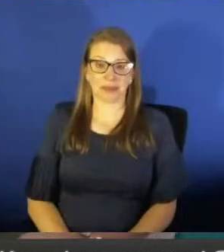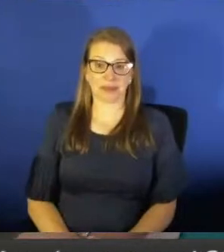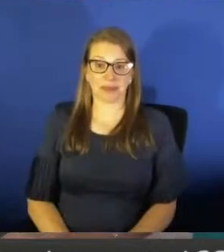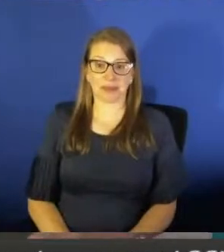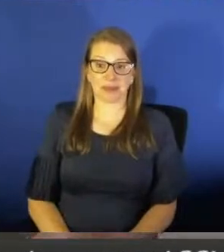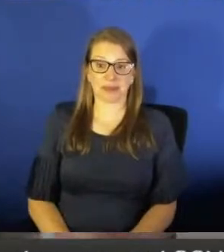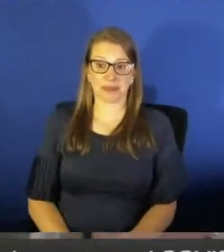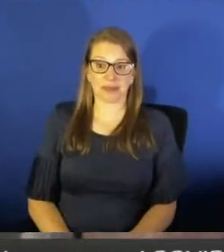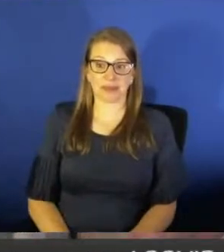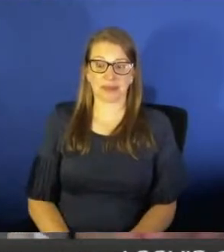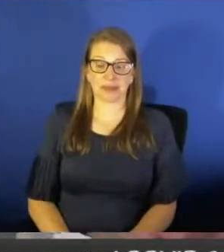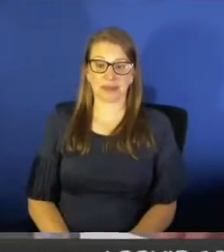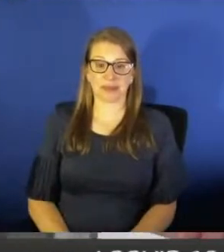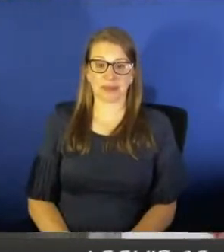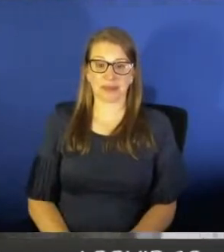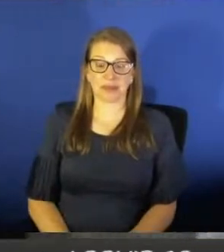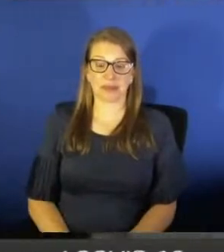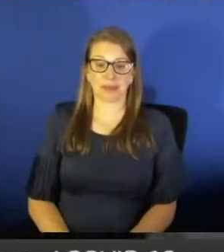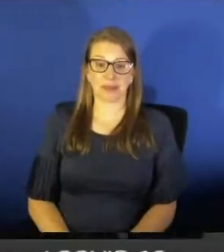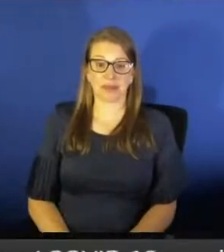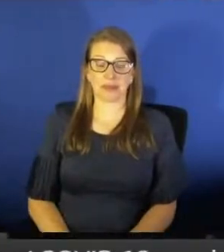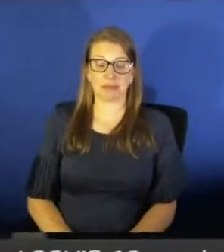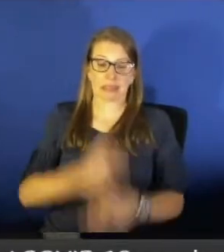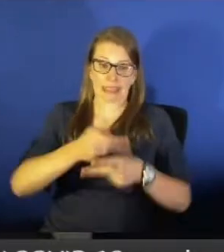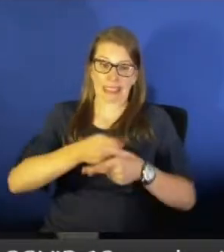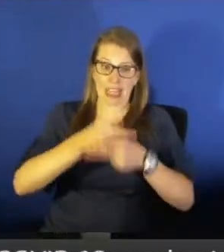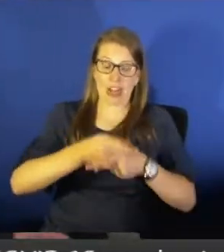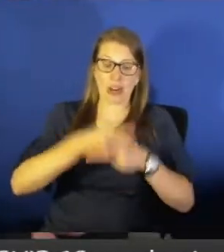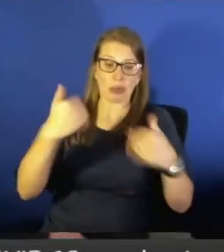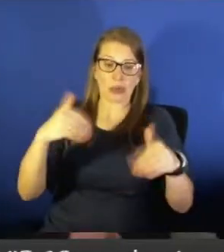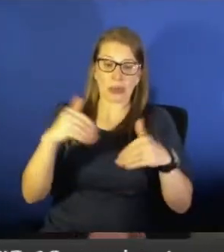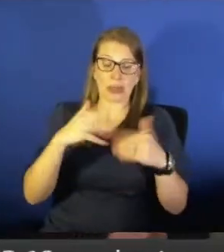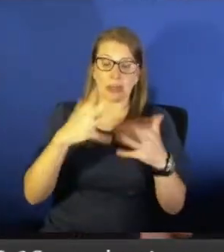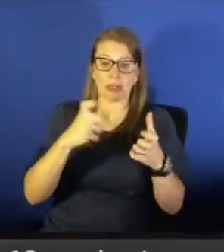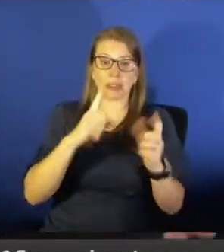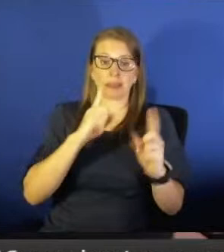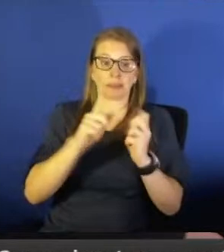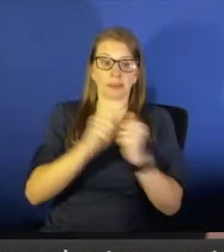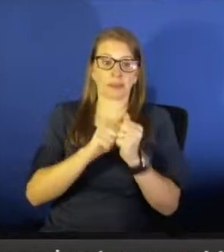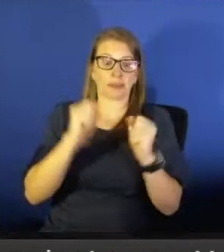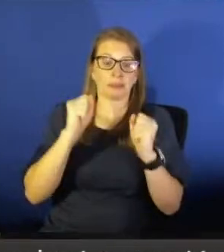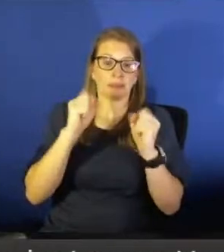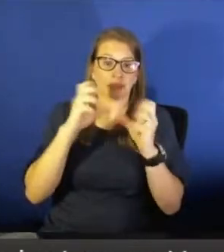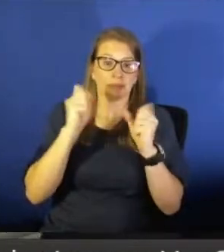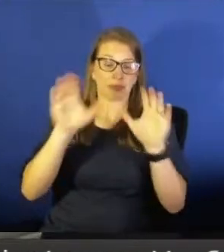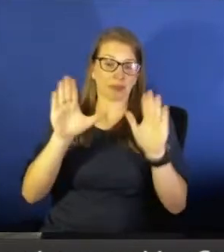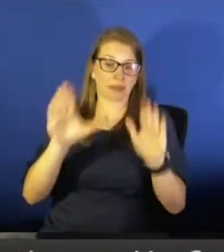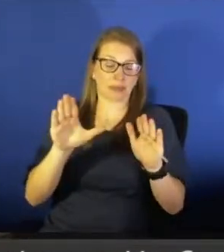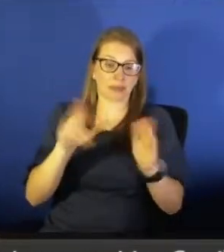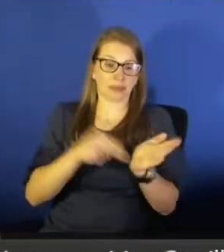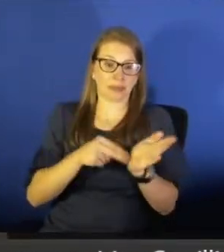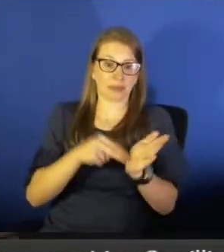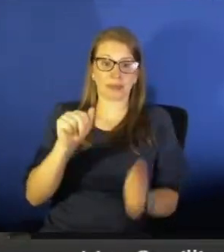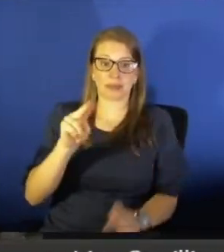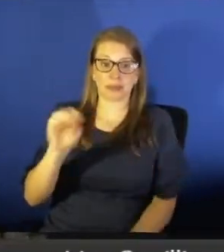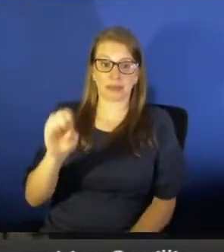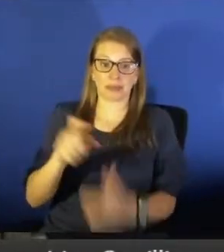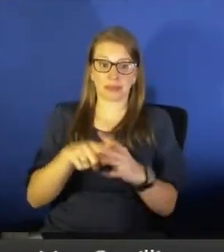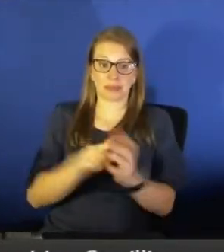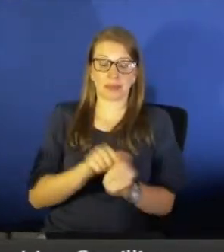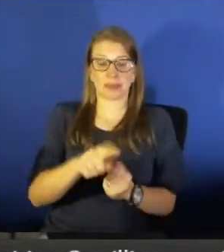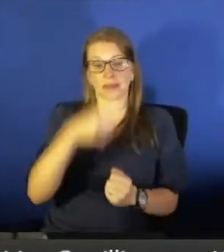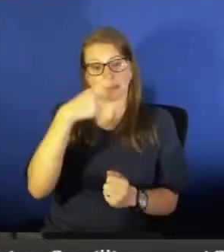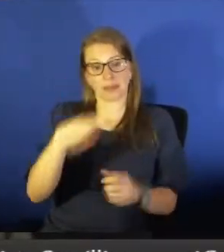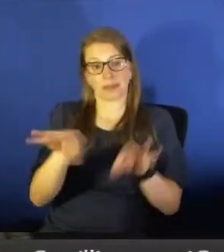more about just the sheer level of care, and this is where I want to speak with our amazing nurses here. Annie, I'll start with you. Can you talk to me about